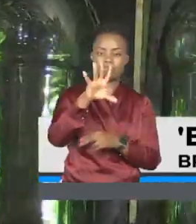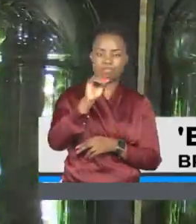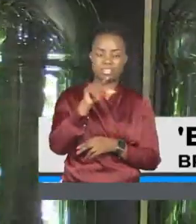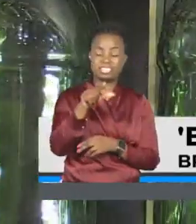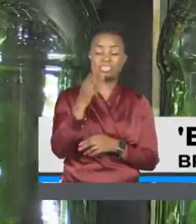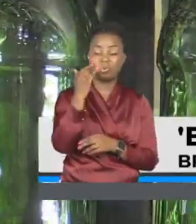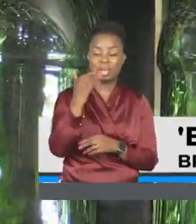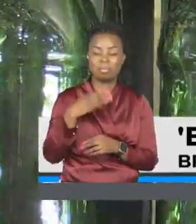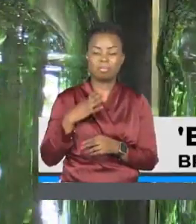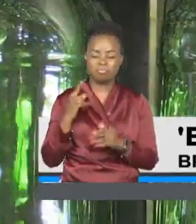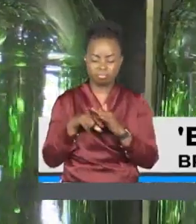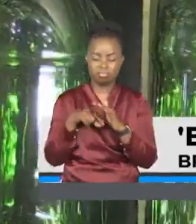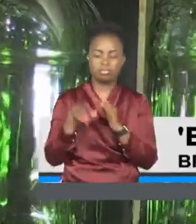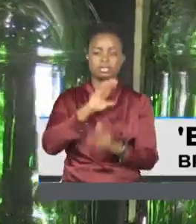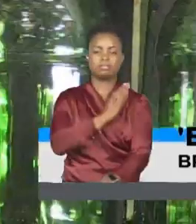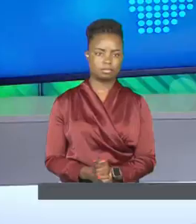hopping into the market.